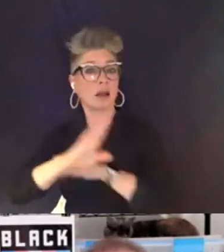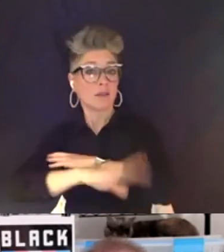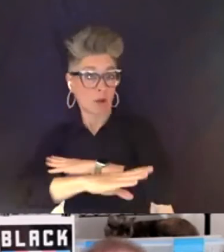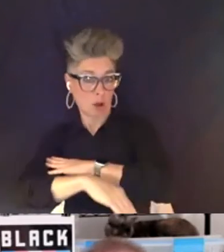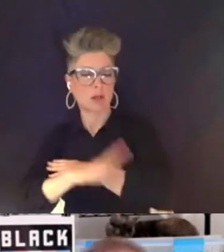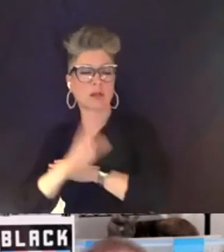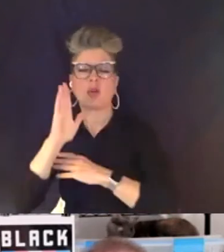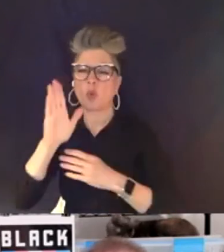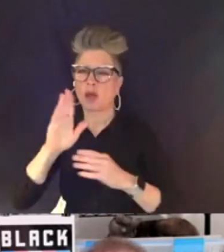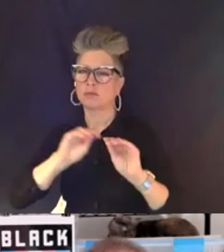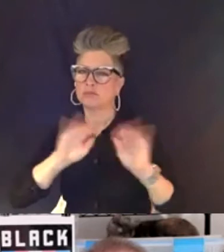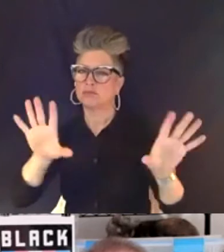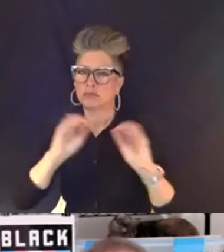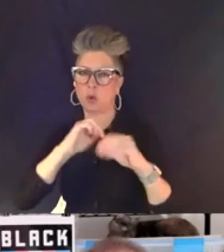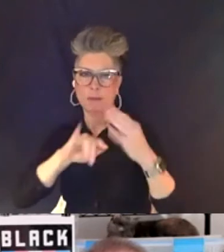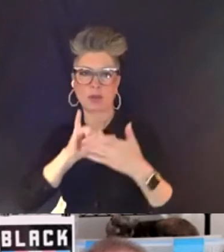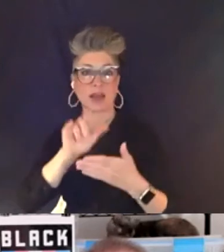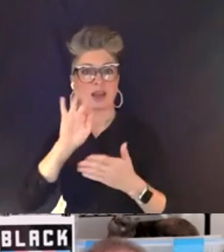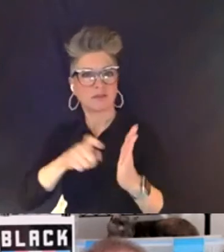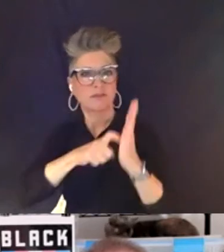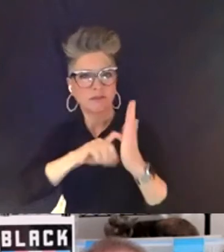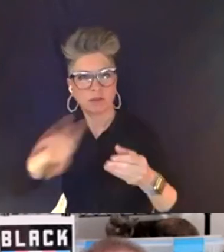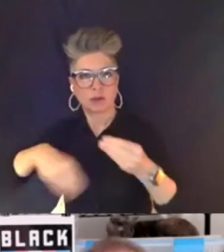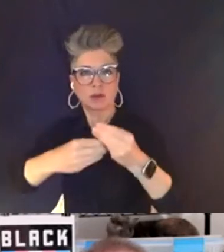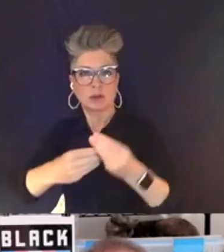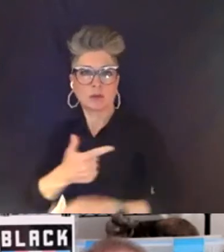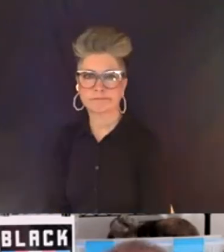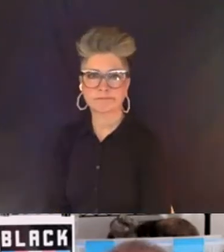get, boosters, or sometime this summer, we'll have that information.